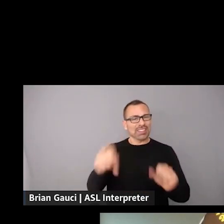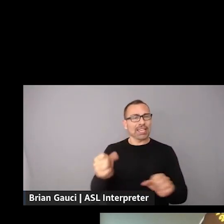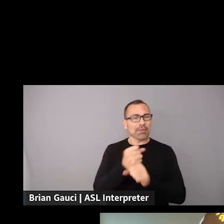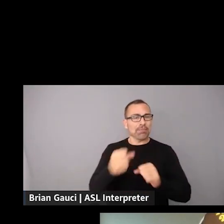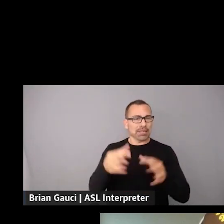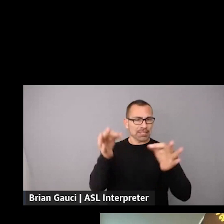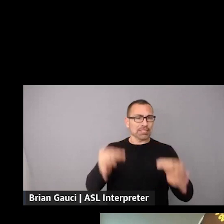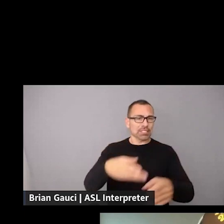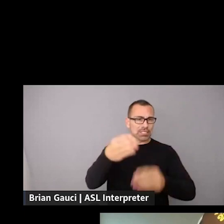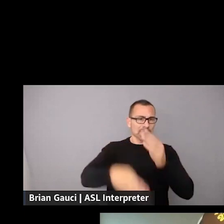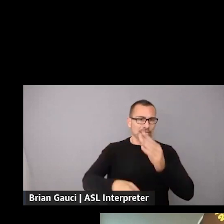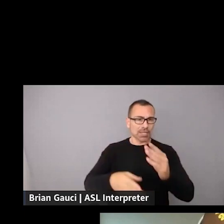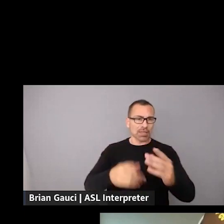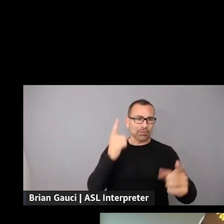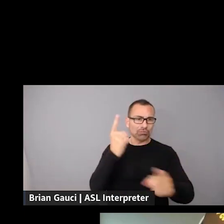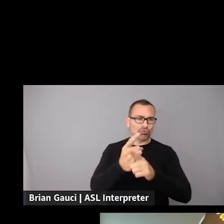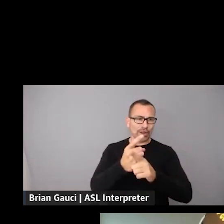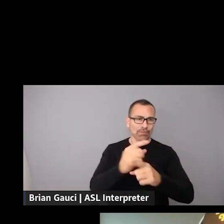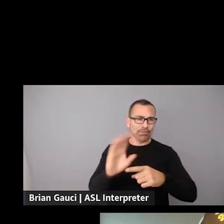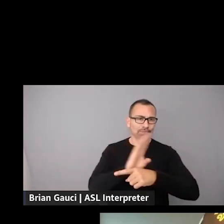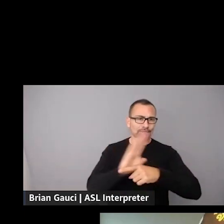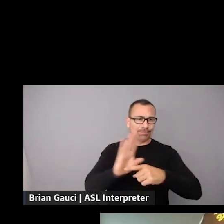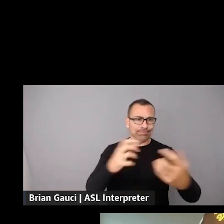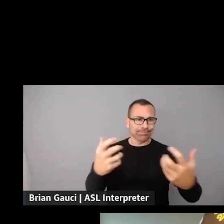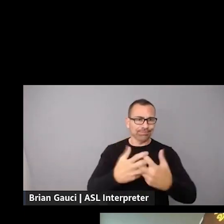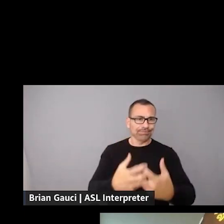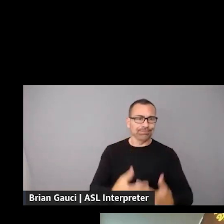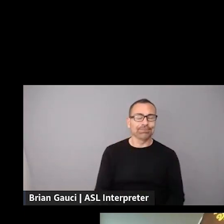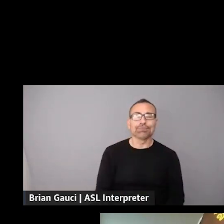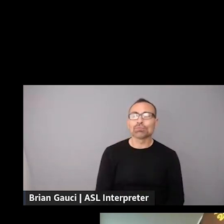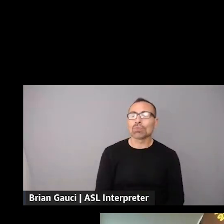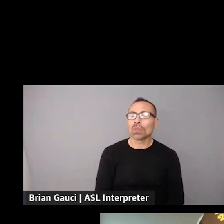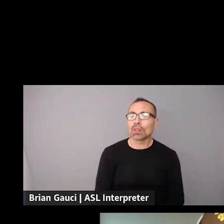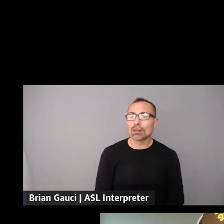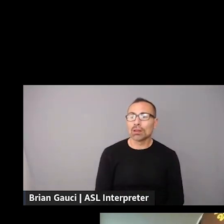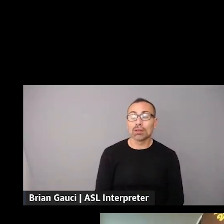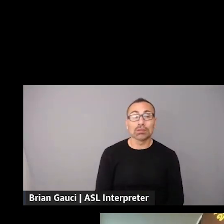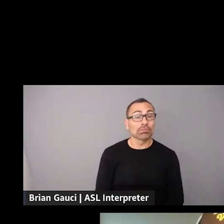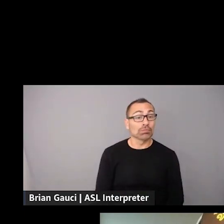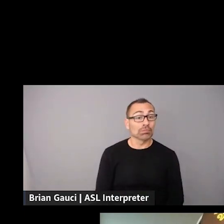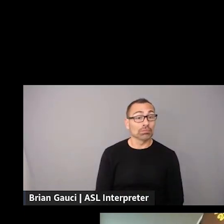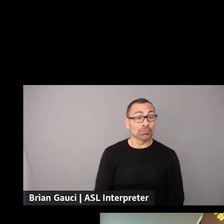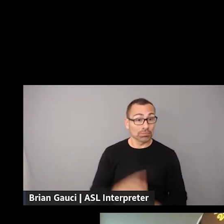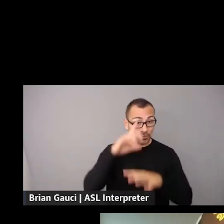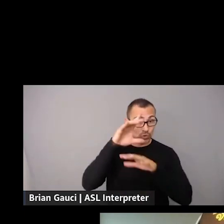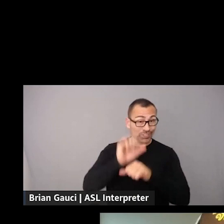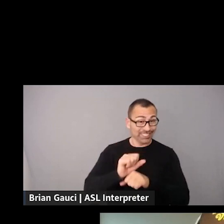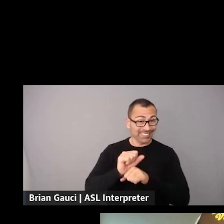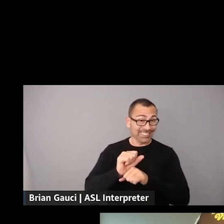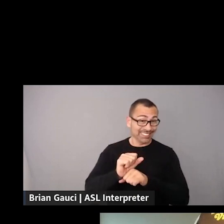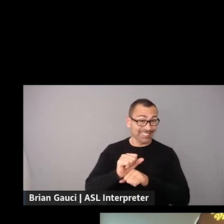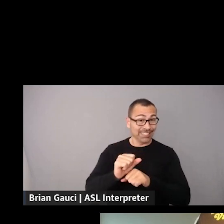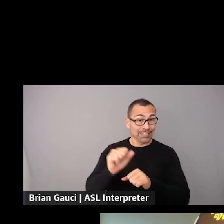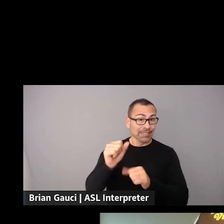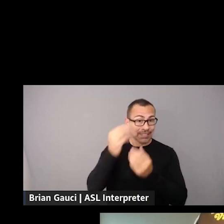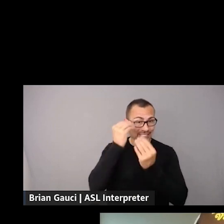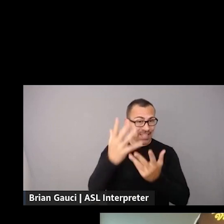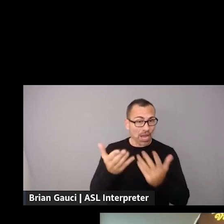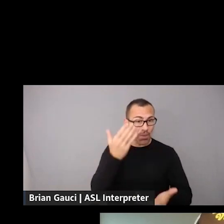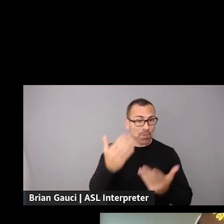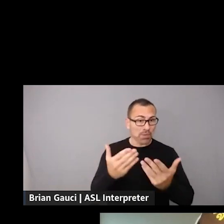and decisions for your business. So traditionally, data's been this type of data might be stored in a